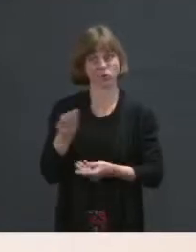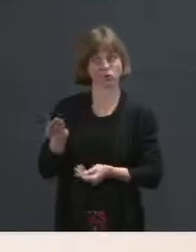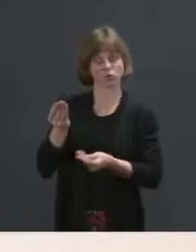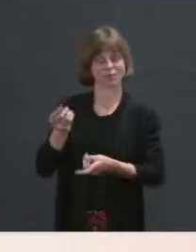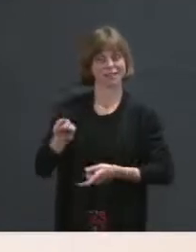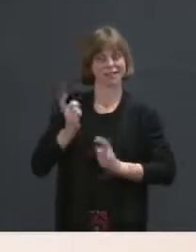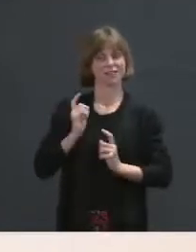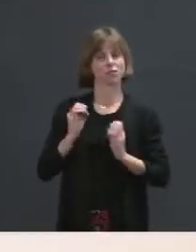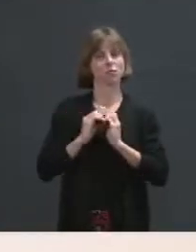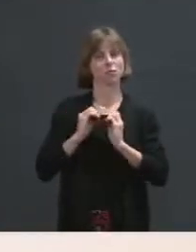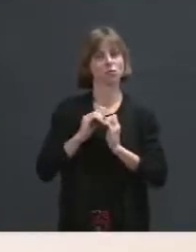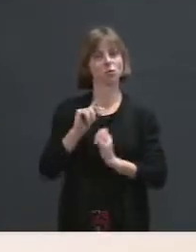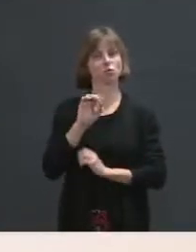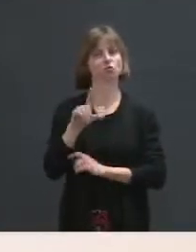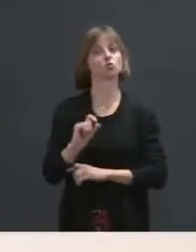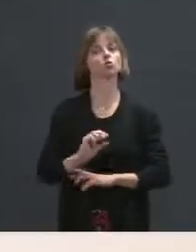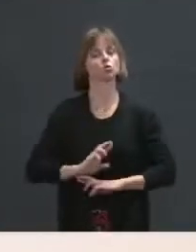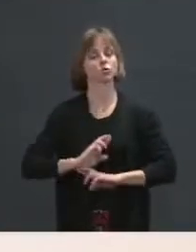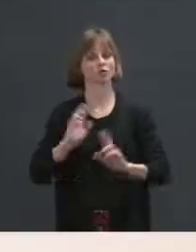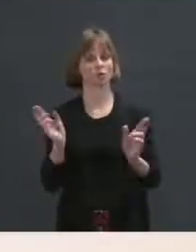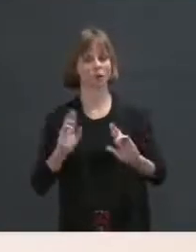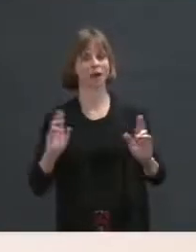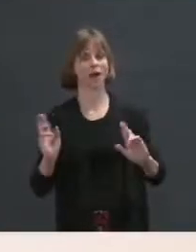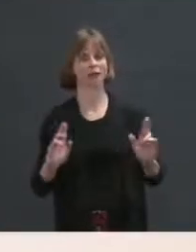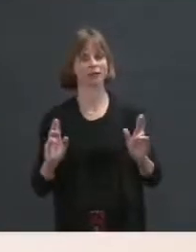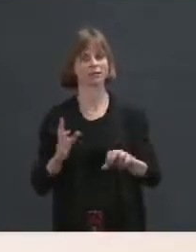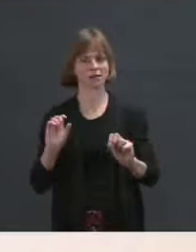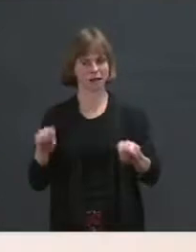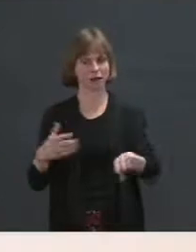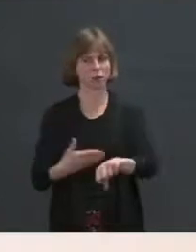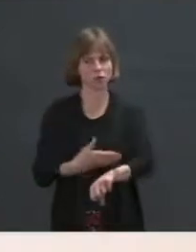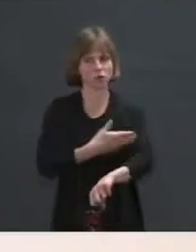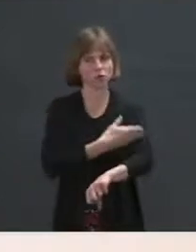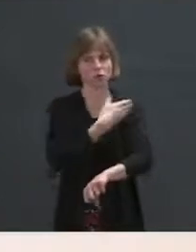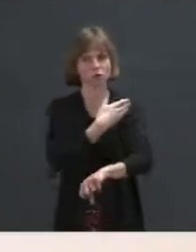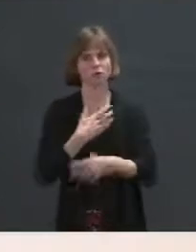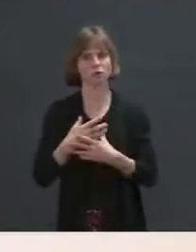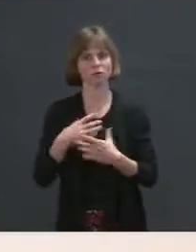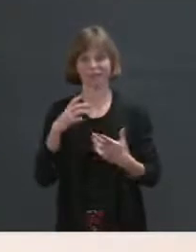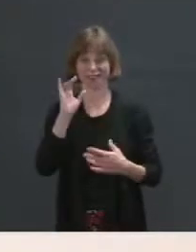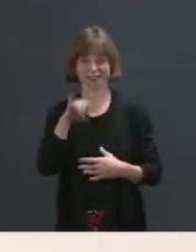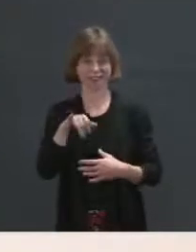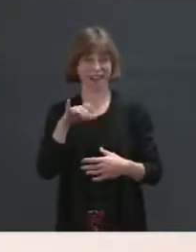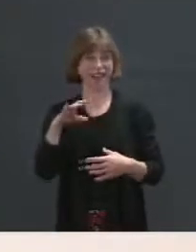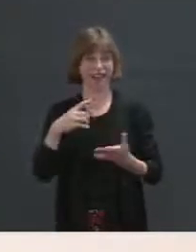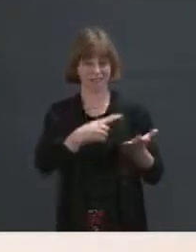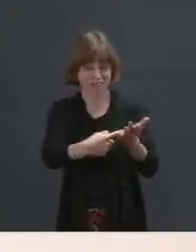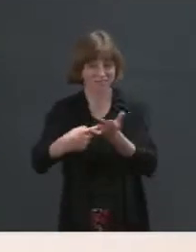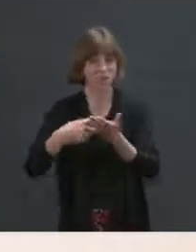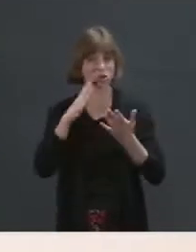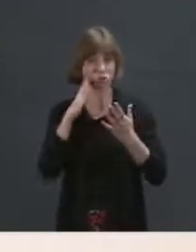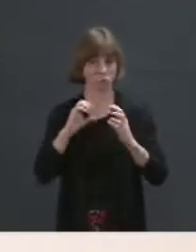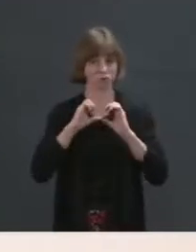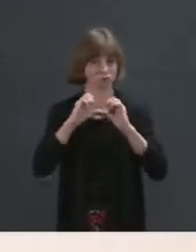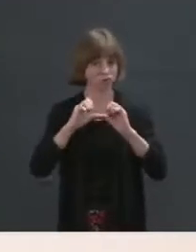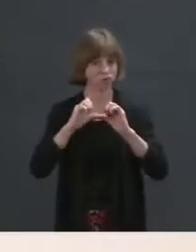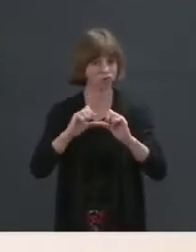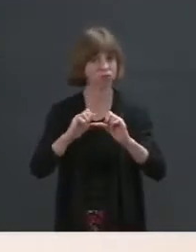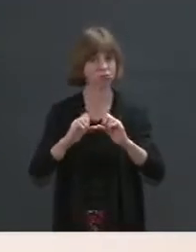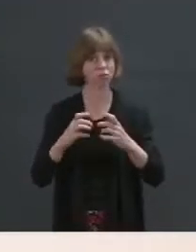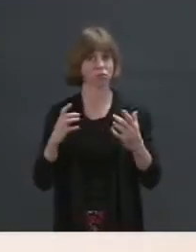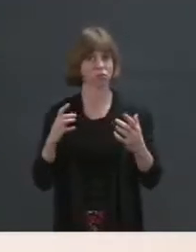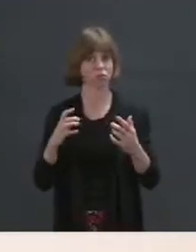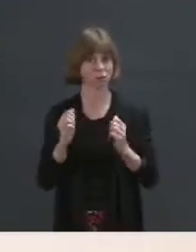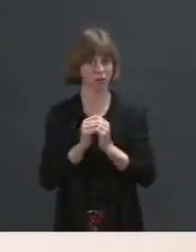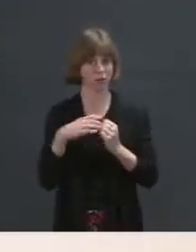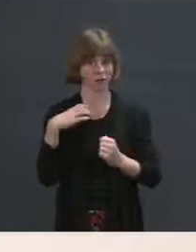our preparedness. And today's conversation with members of Congress is going to be part of an ongoing conversation we've been having with them on this.